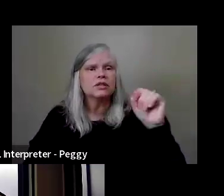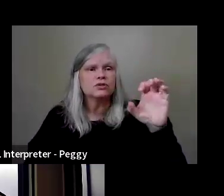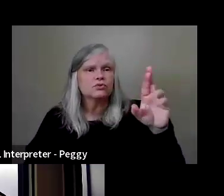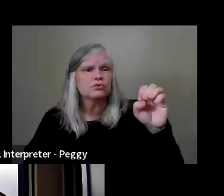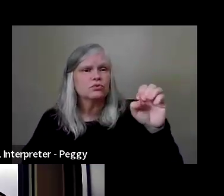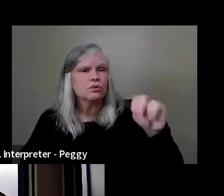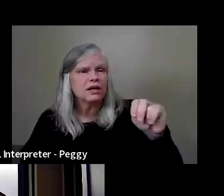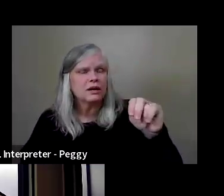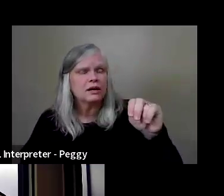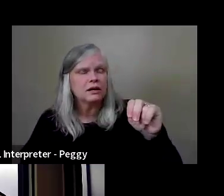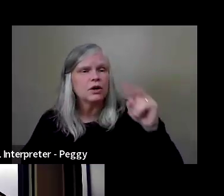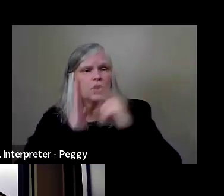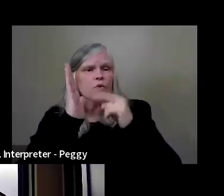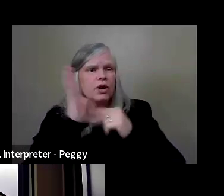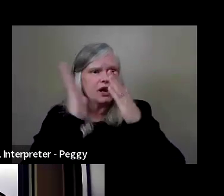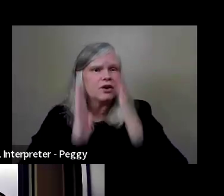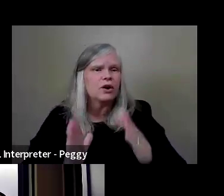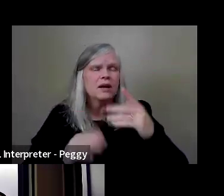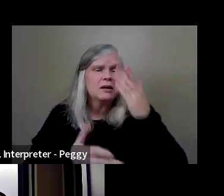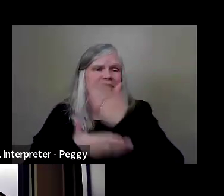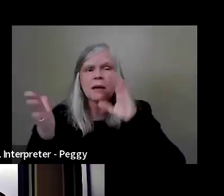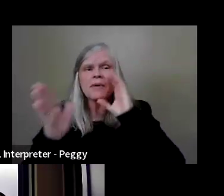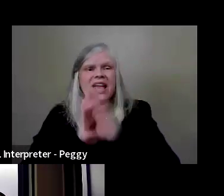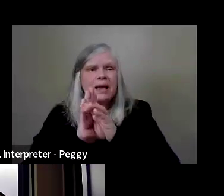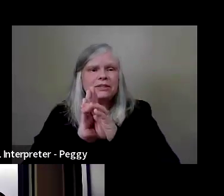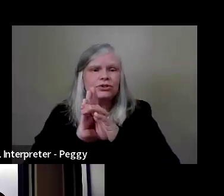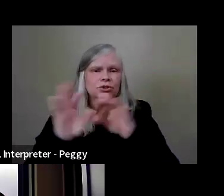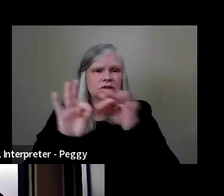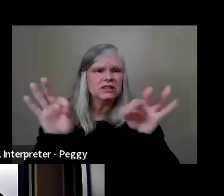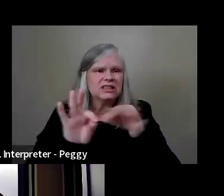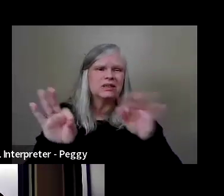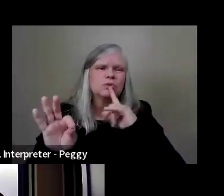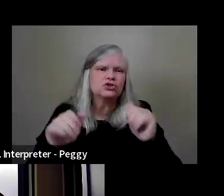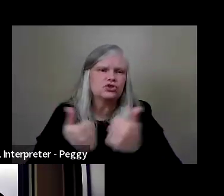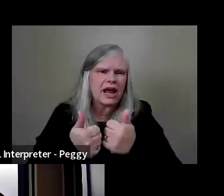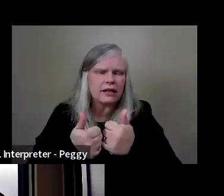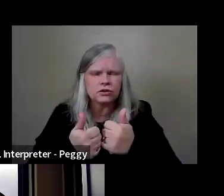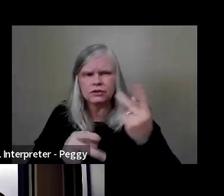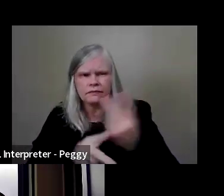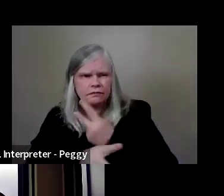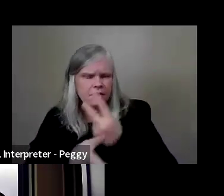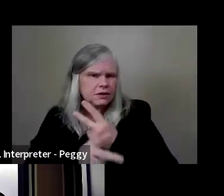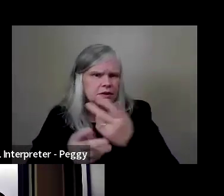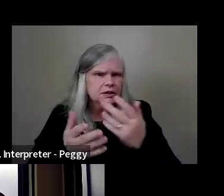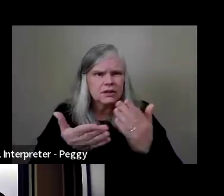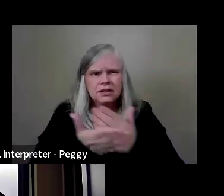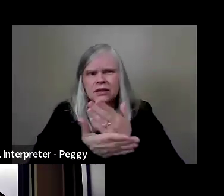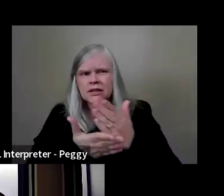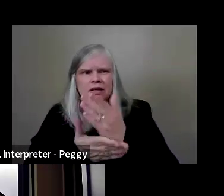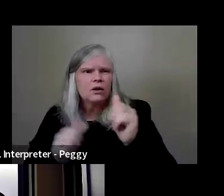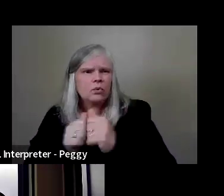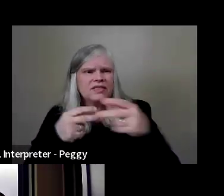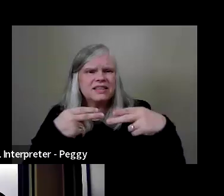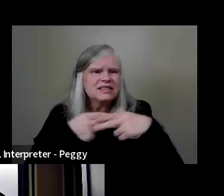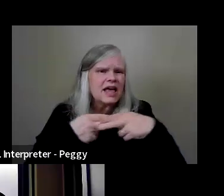because of some of the images and so forth, and it was a bit of a challenge to navigate through the slides, and